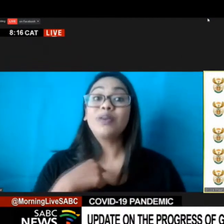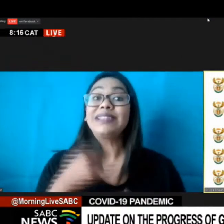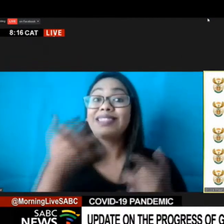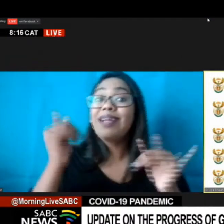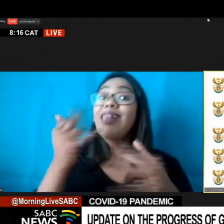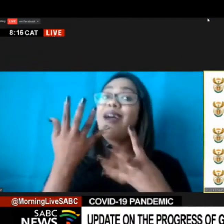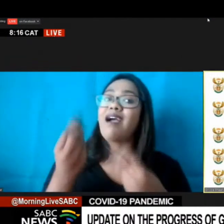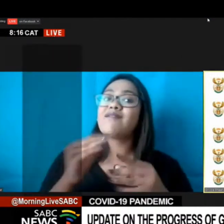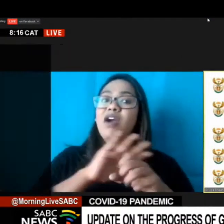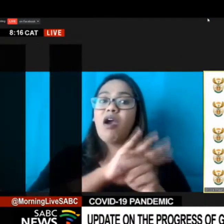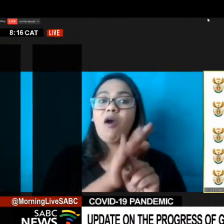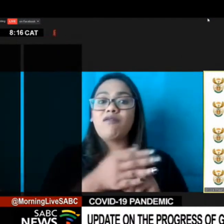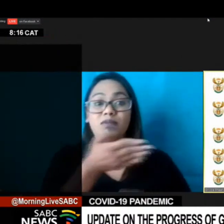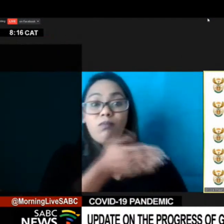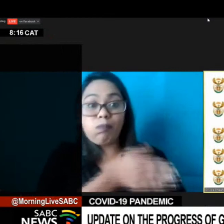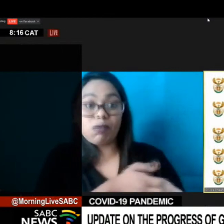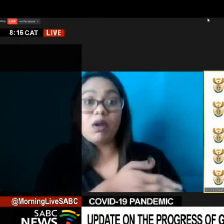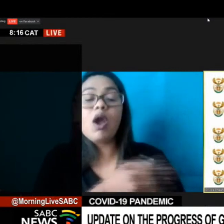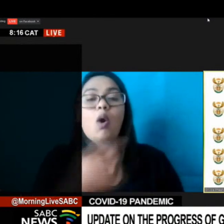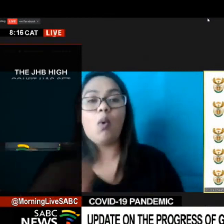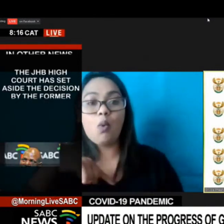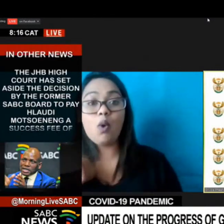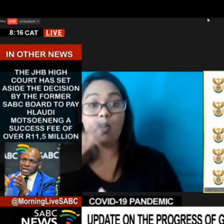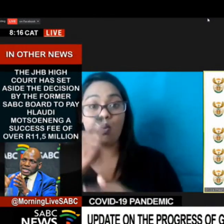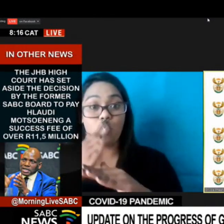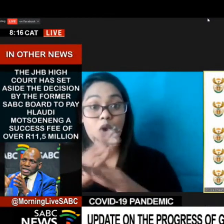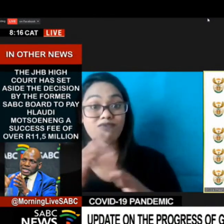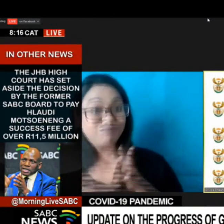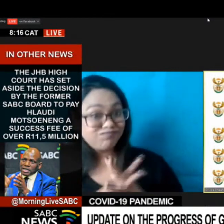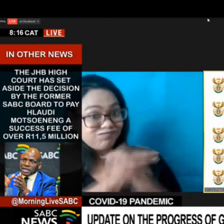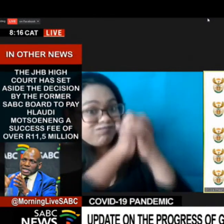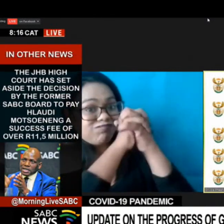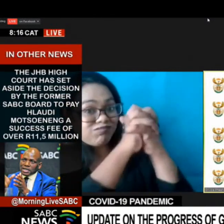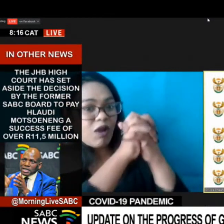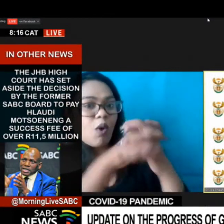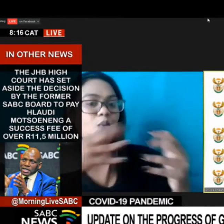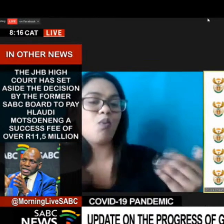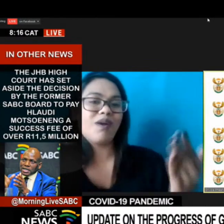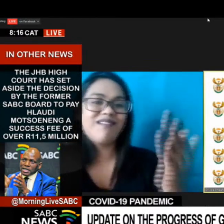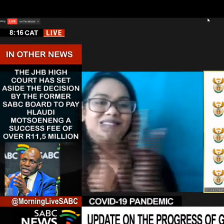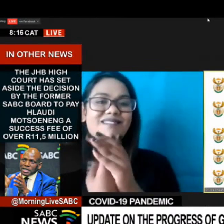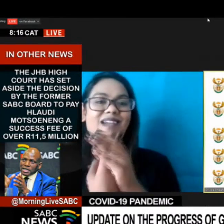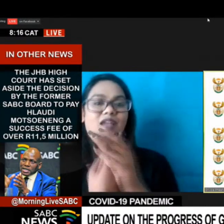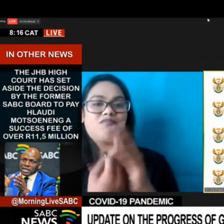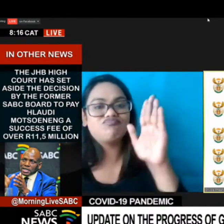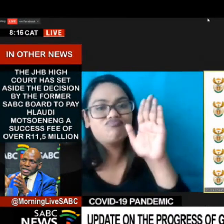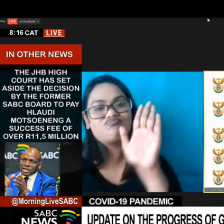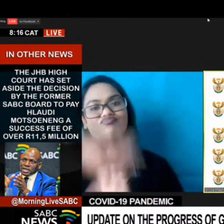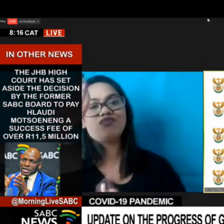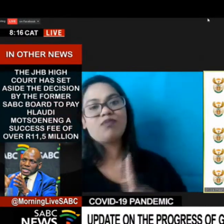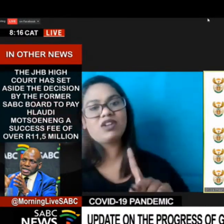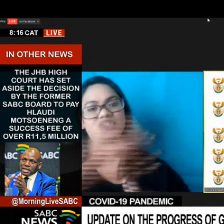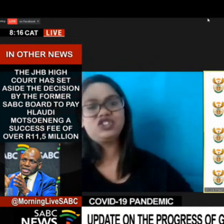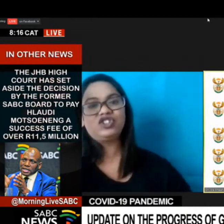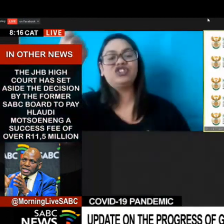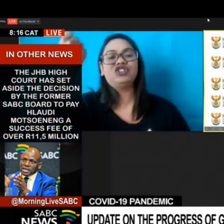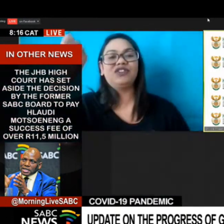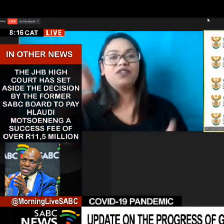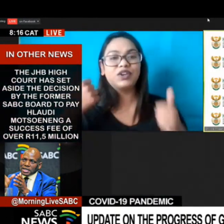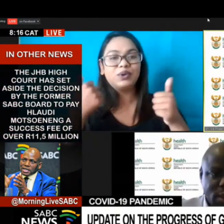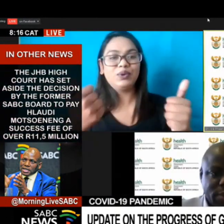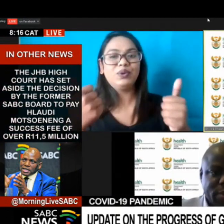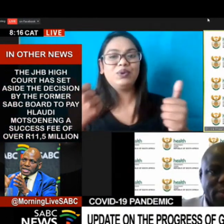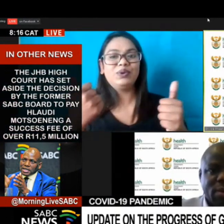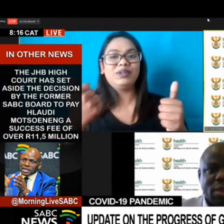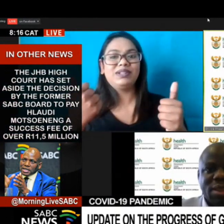that working together, we can be able to go through this safely and enjoy our festive season. Thank you very